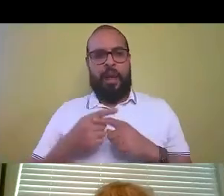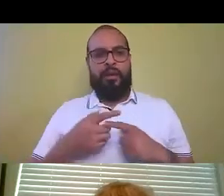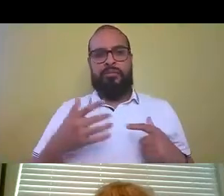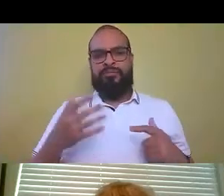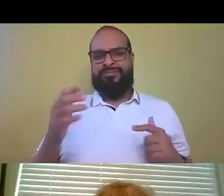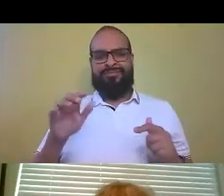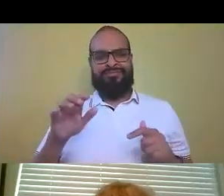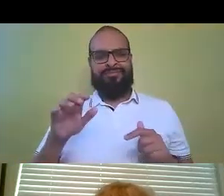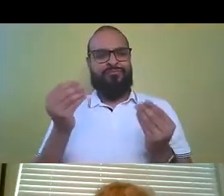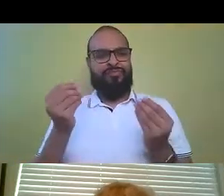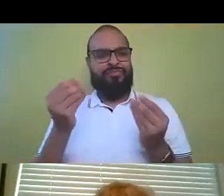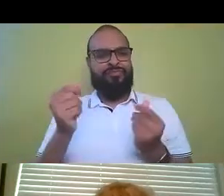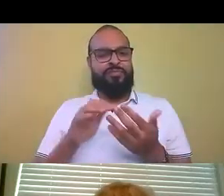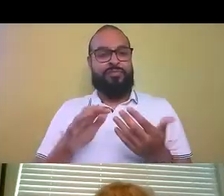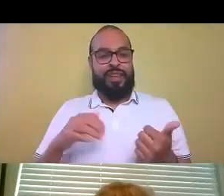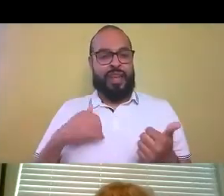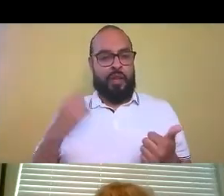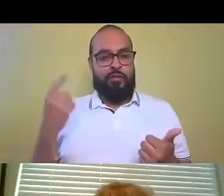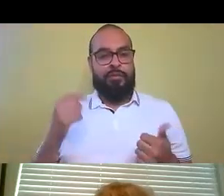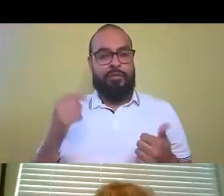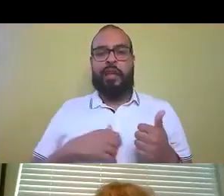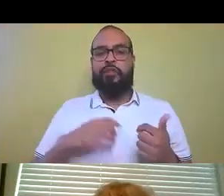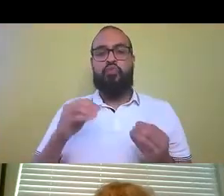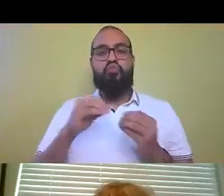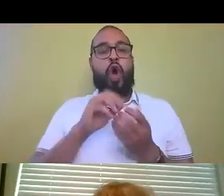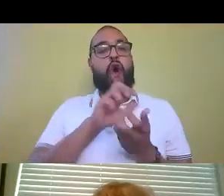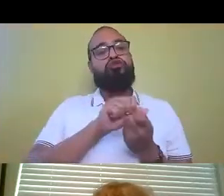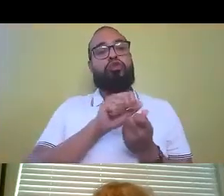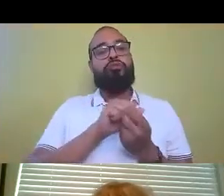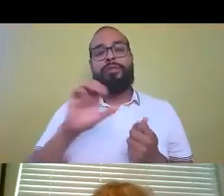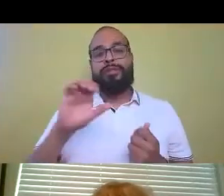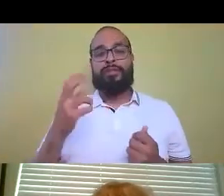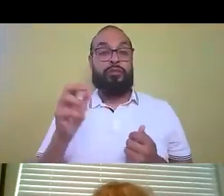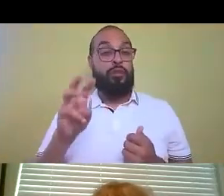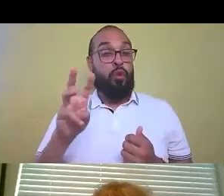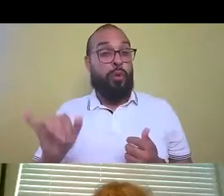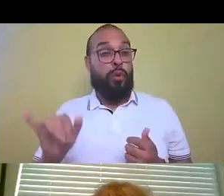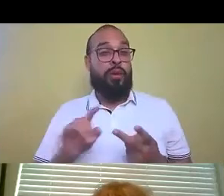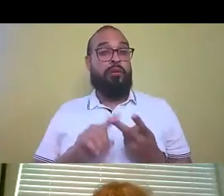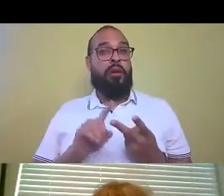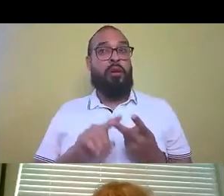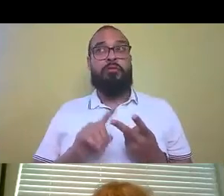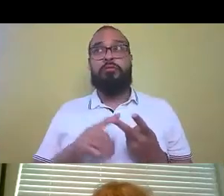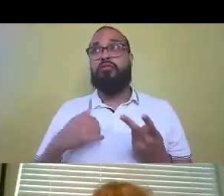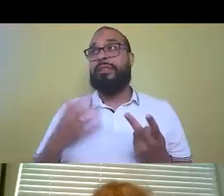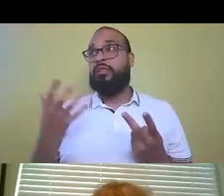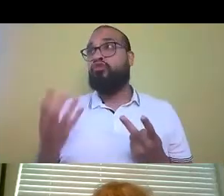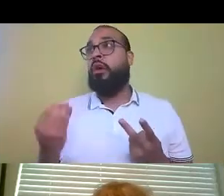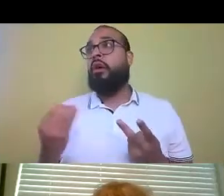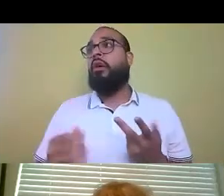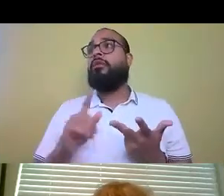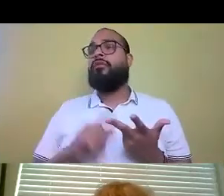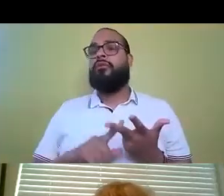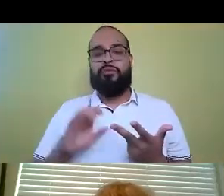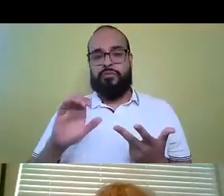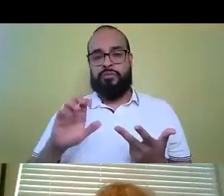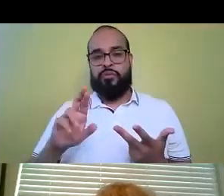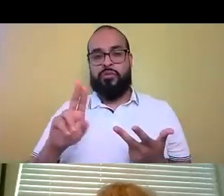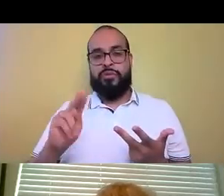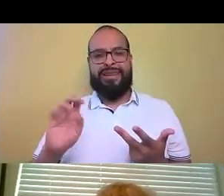have crunch chewy bagels? Do we put a straw in our yogurt and or a straw in the cereal to suck up that